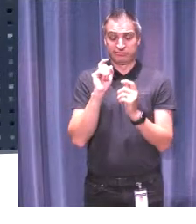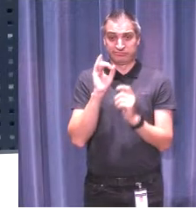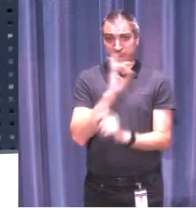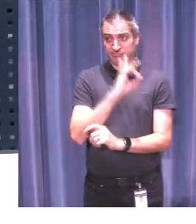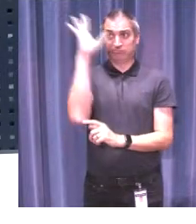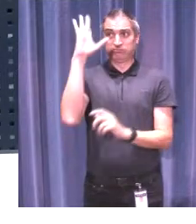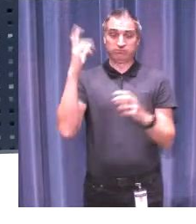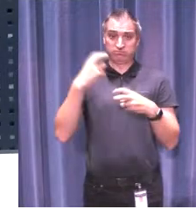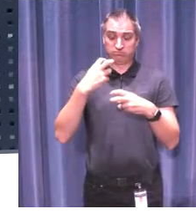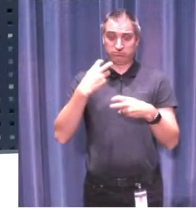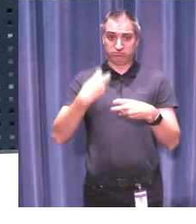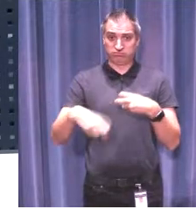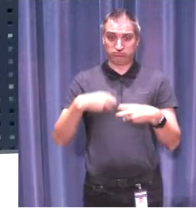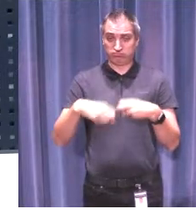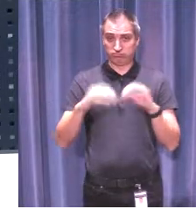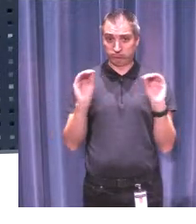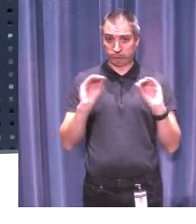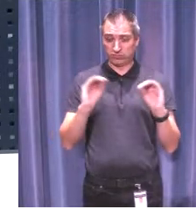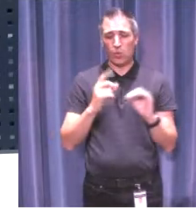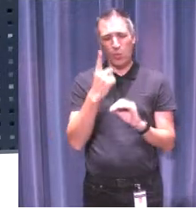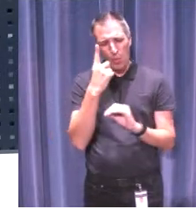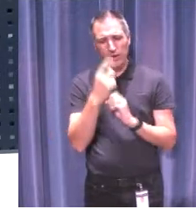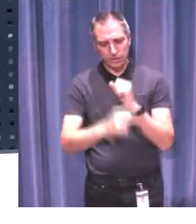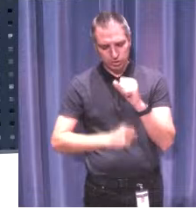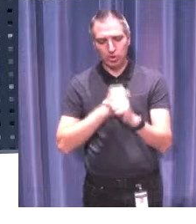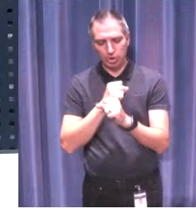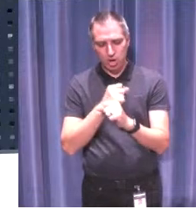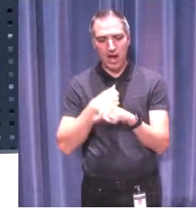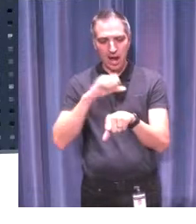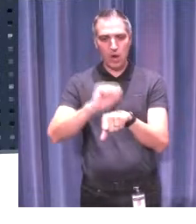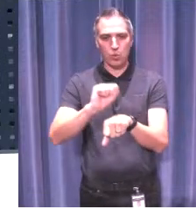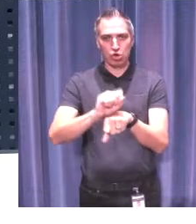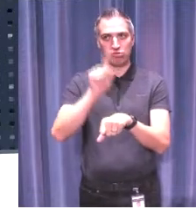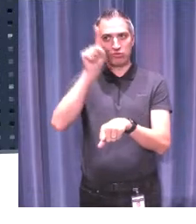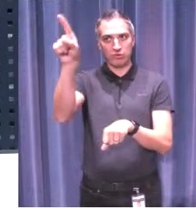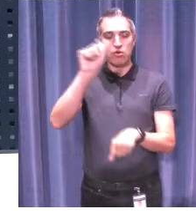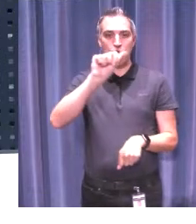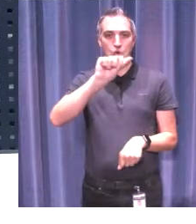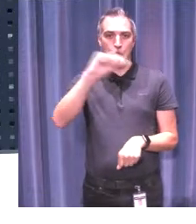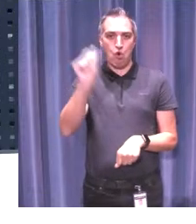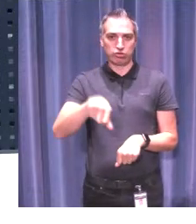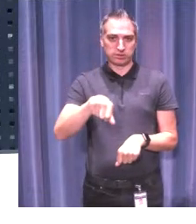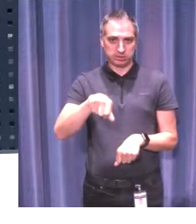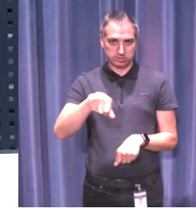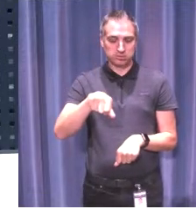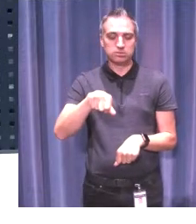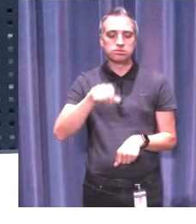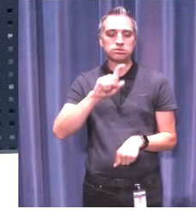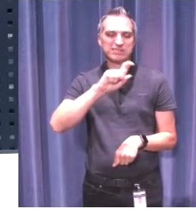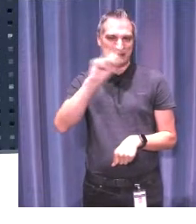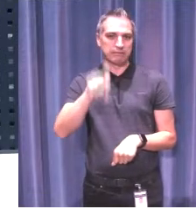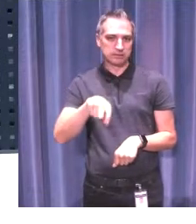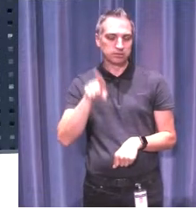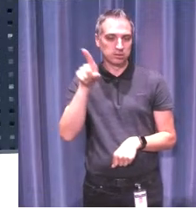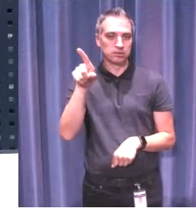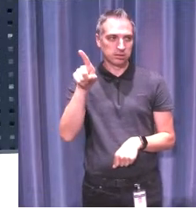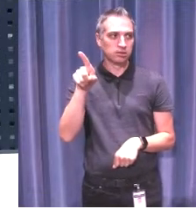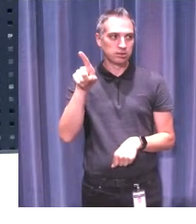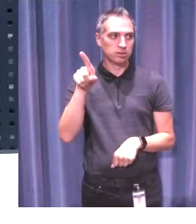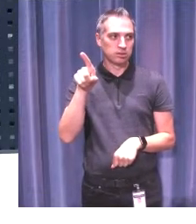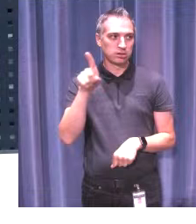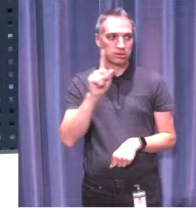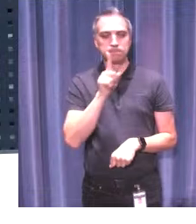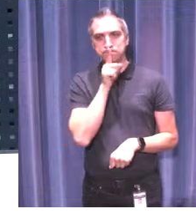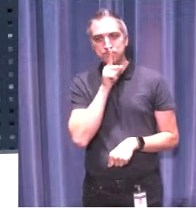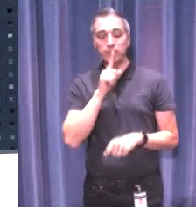with the exception of 1 year when I worked in Austin, Texas, I had, so I'll exclude that